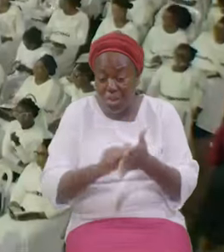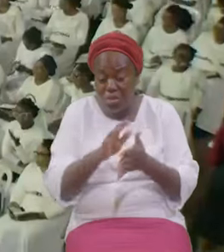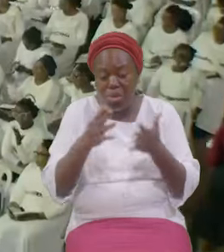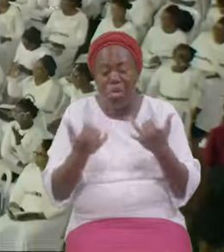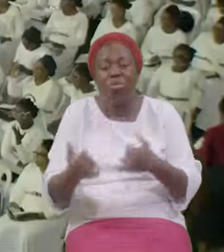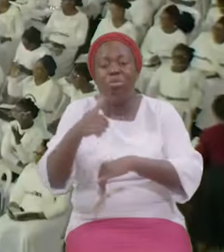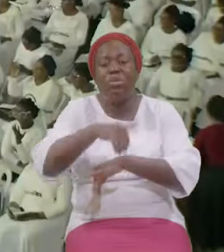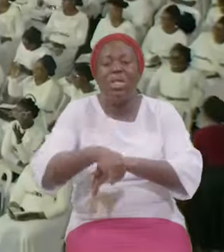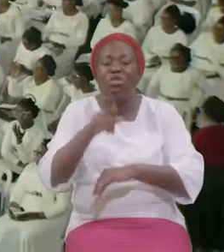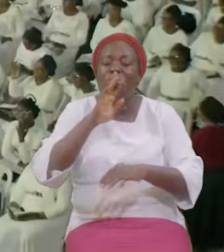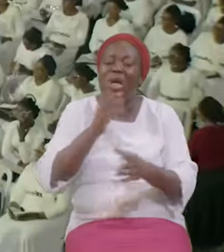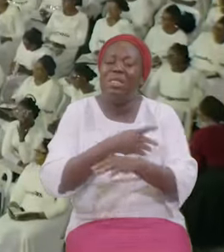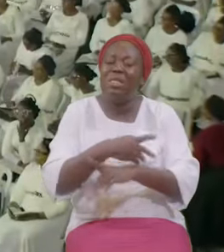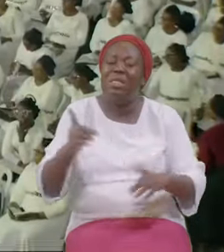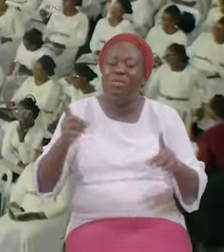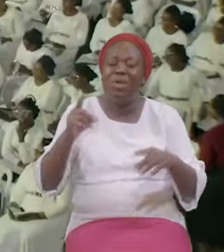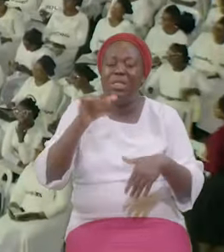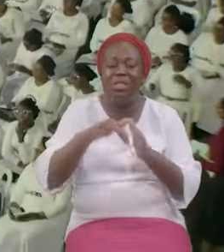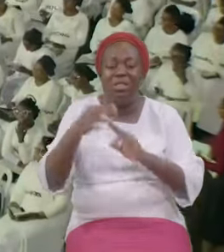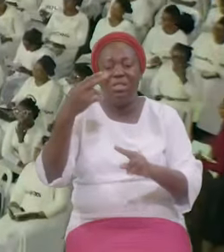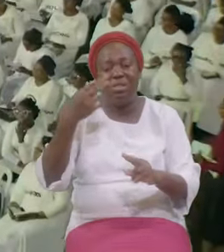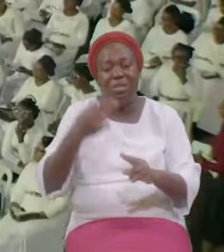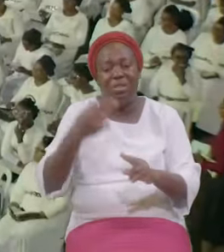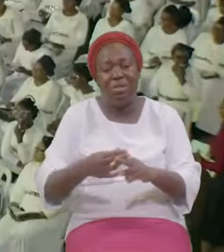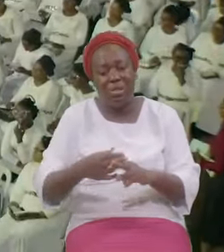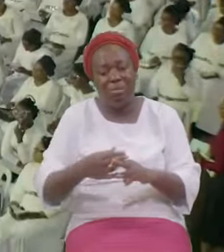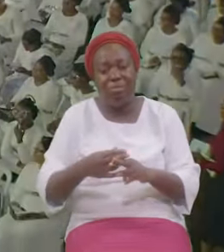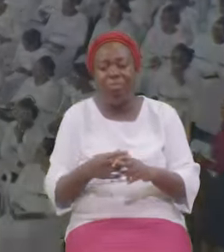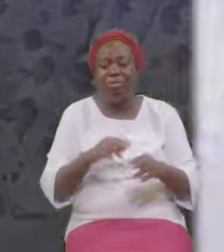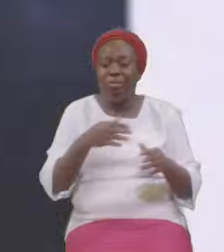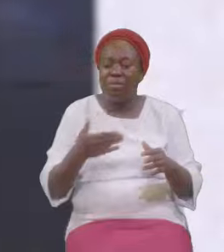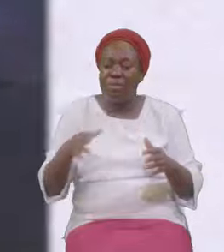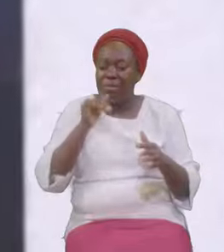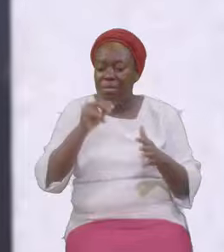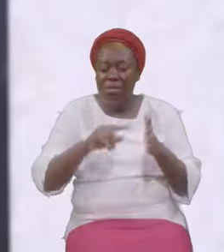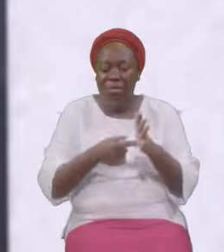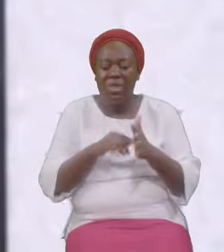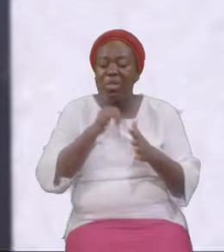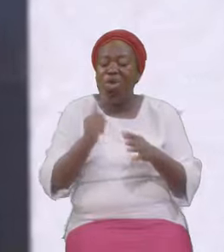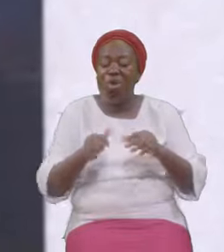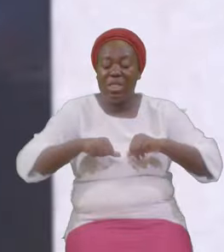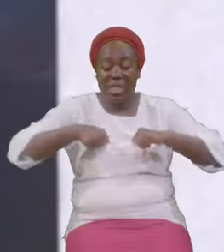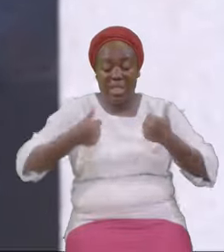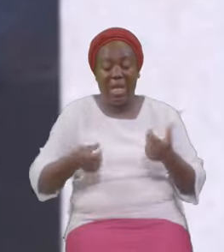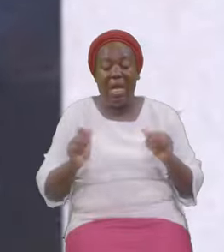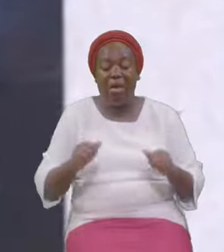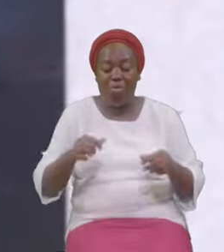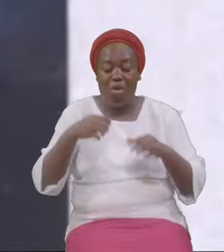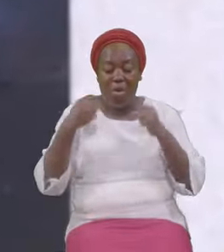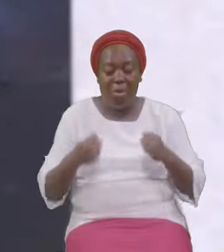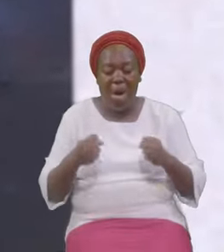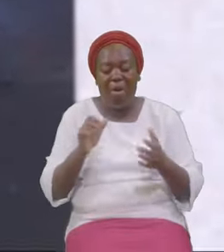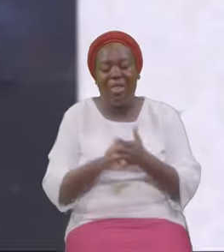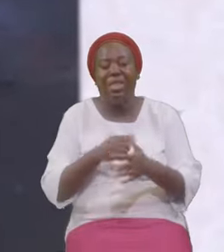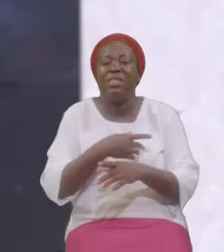name. There is this undeniable power that delivers. And remember, Jesus Christ